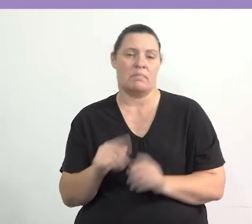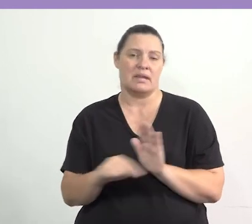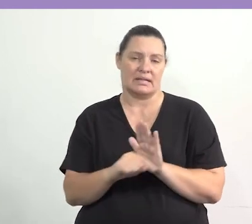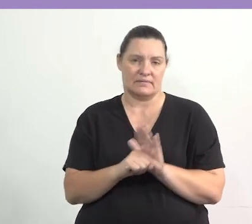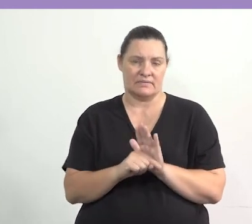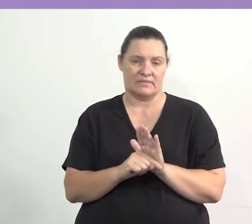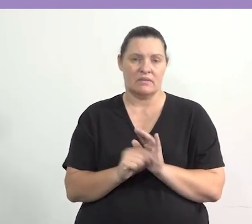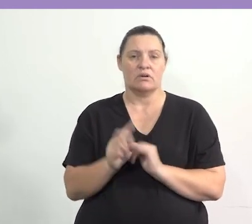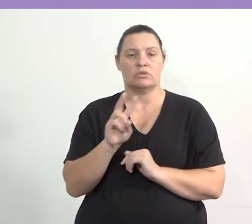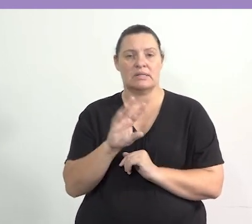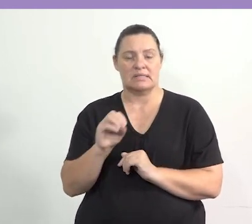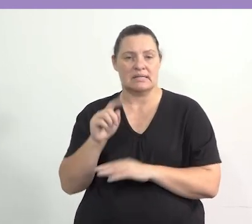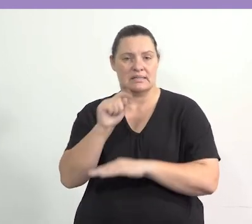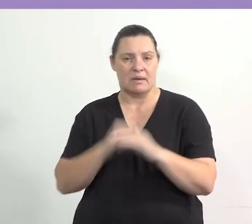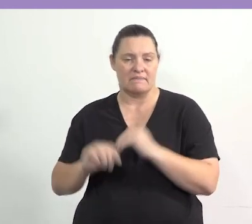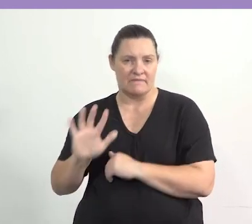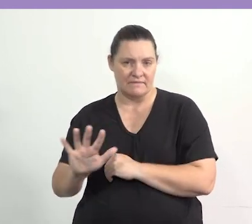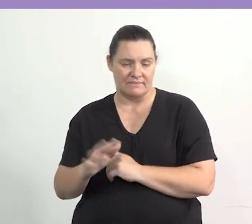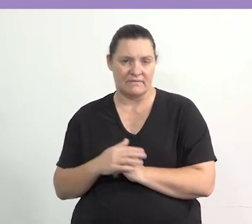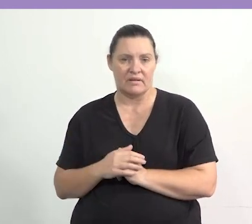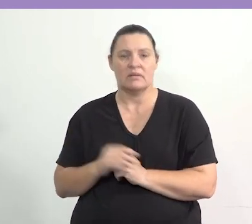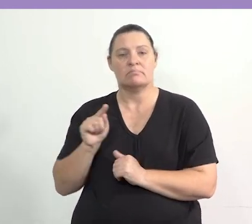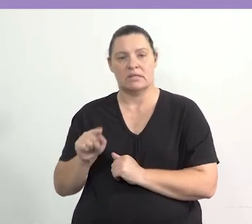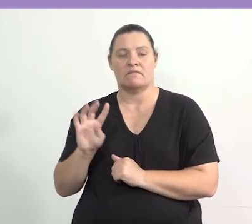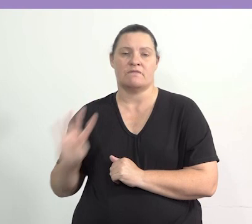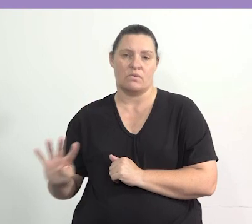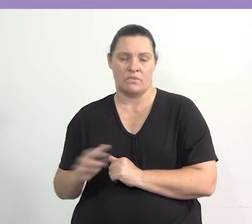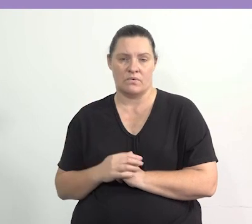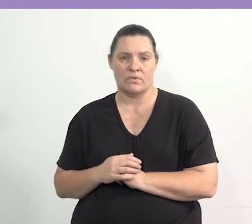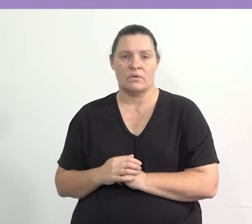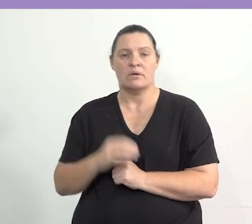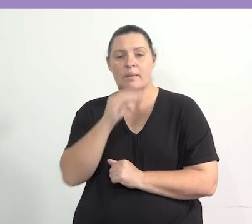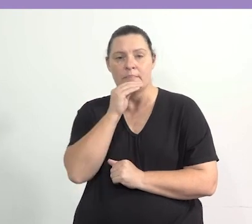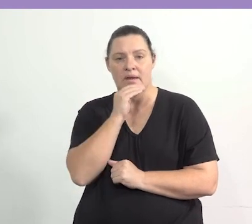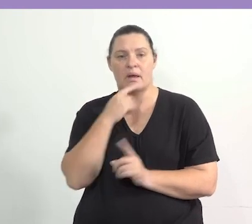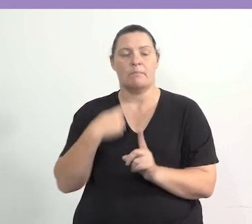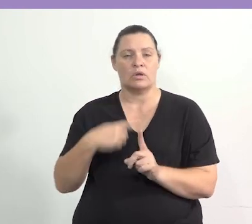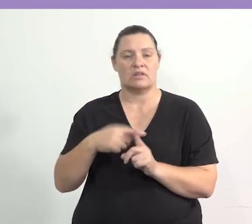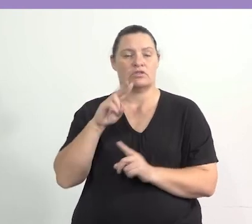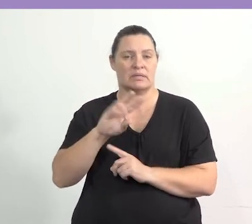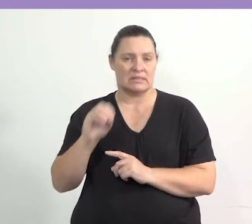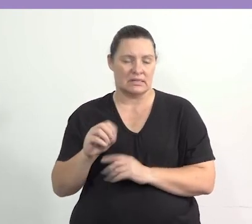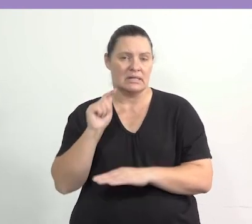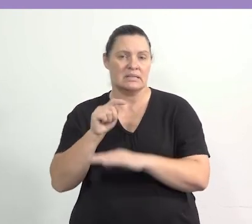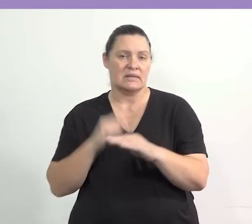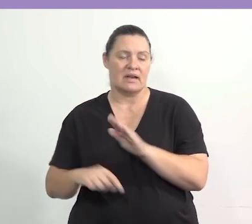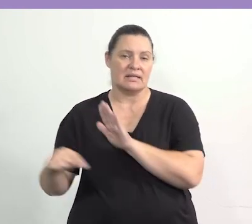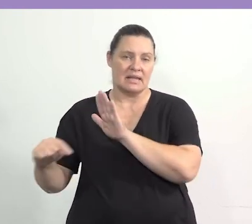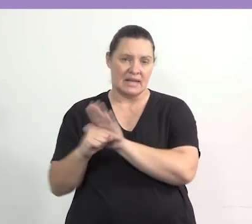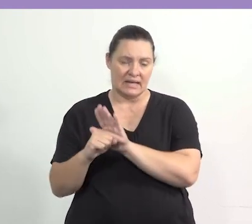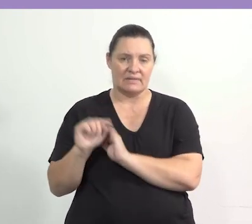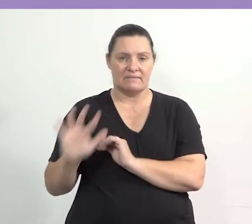going to be negative. And then what is 20 divided by 5? That is 4. That means that positive 20 divided by